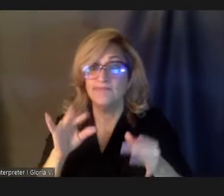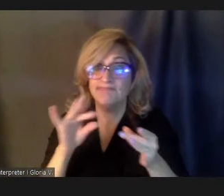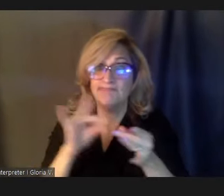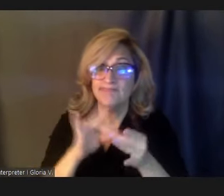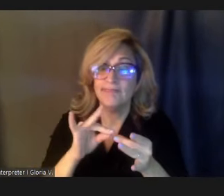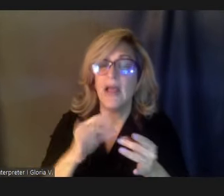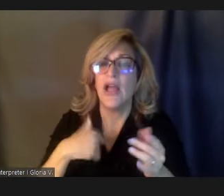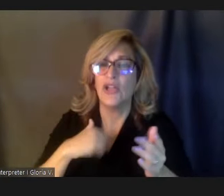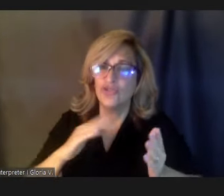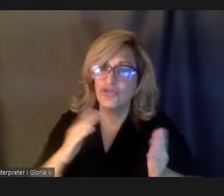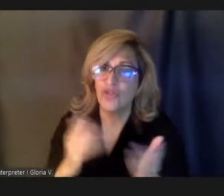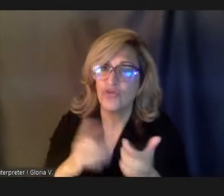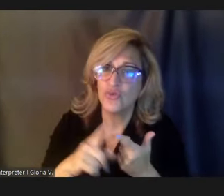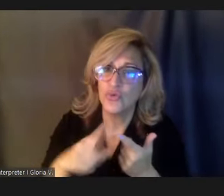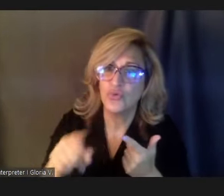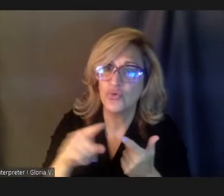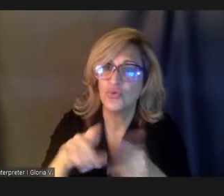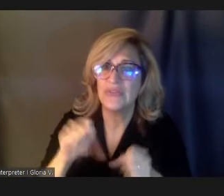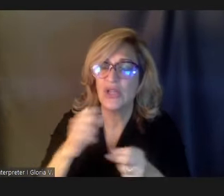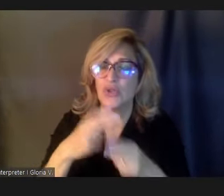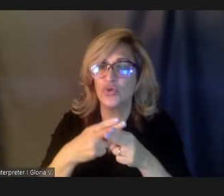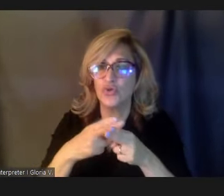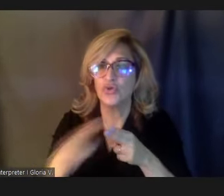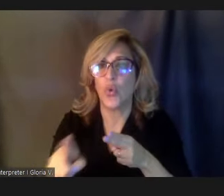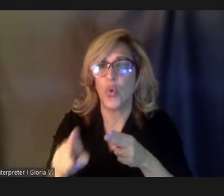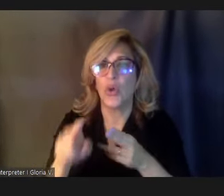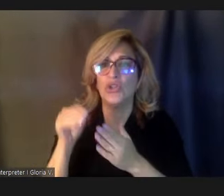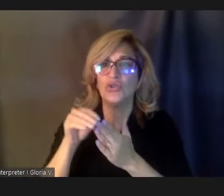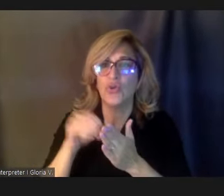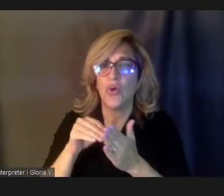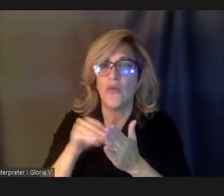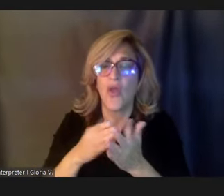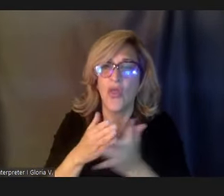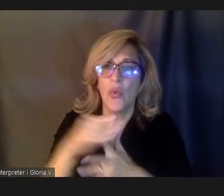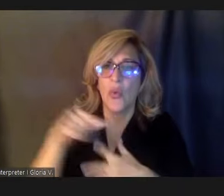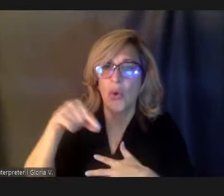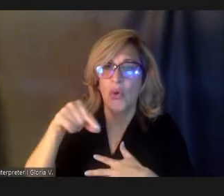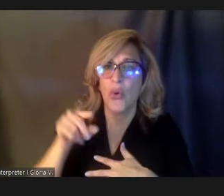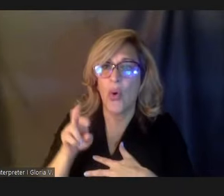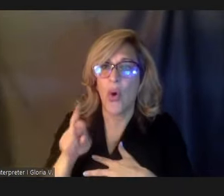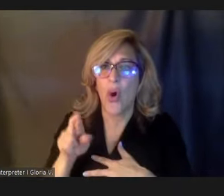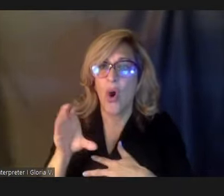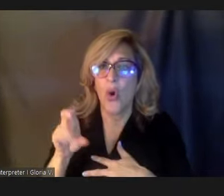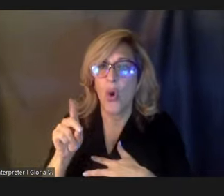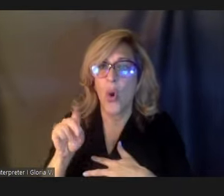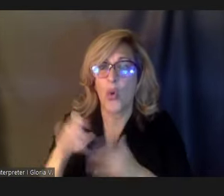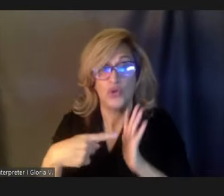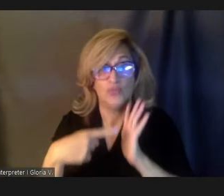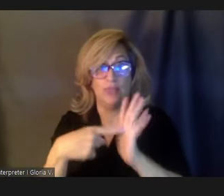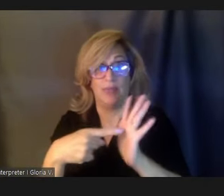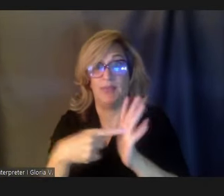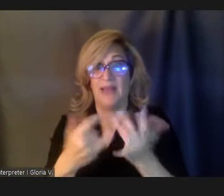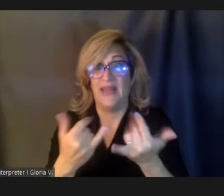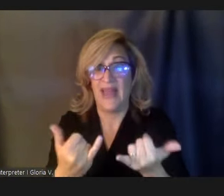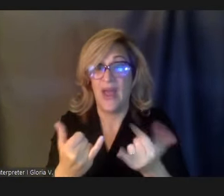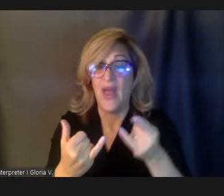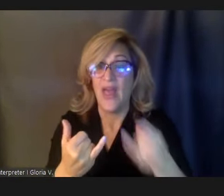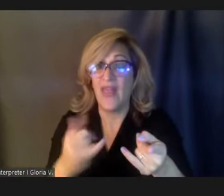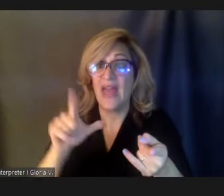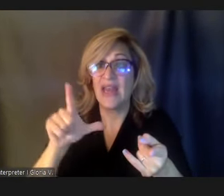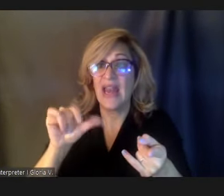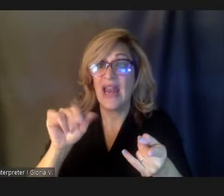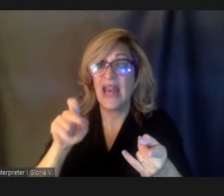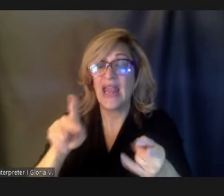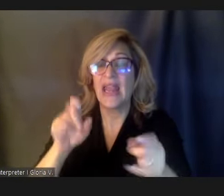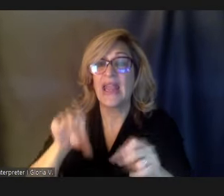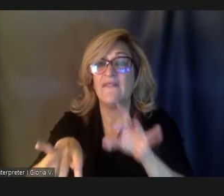our short survey via the QR code or link currently being displayed. The link can also be found in the